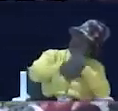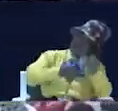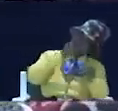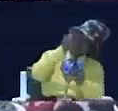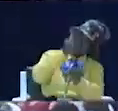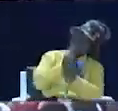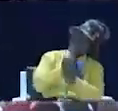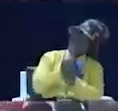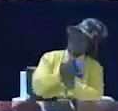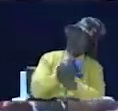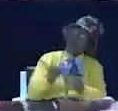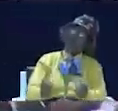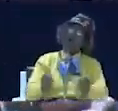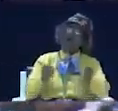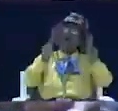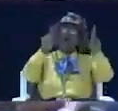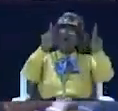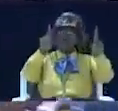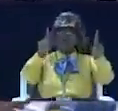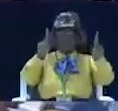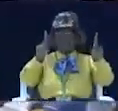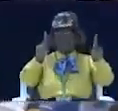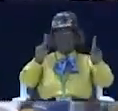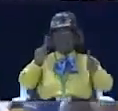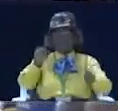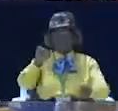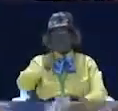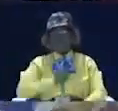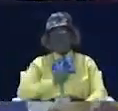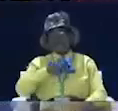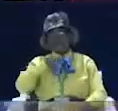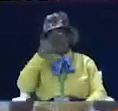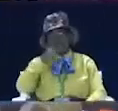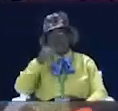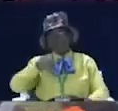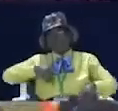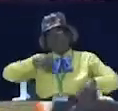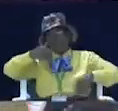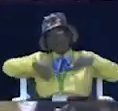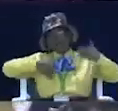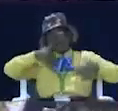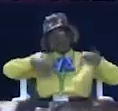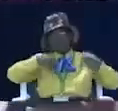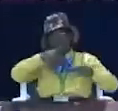All right, I want to say Happy New Year to all of you too.